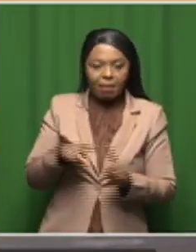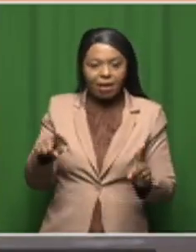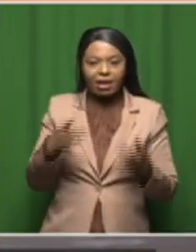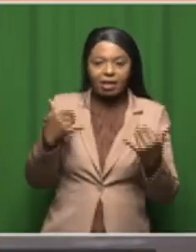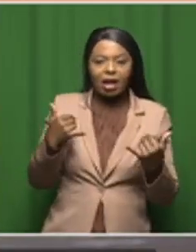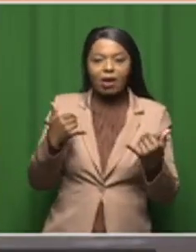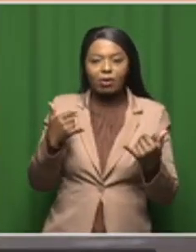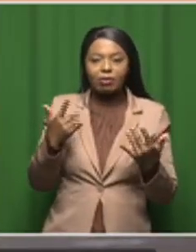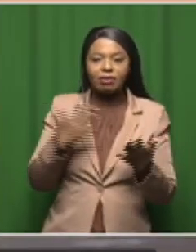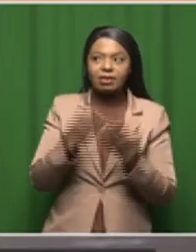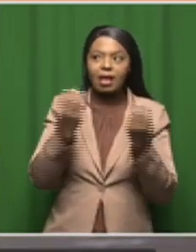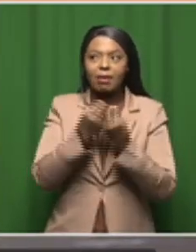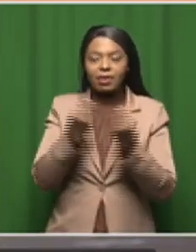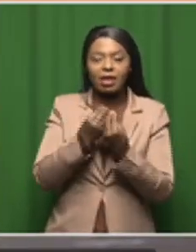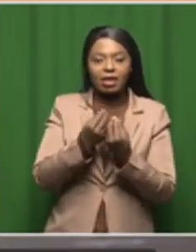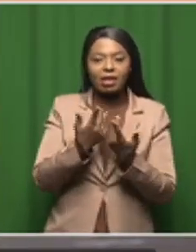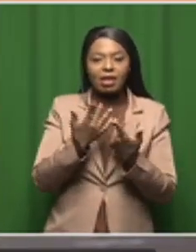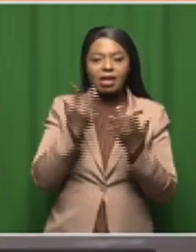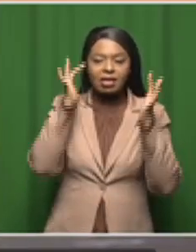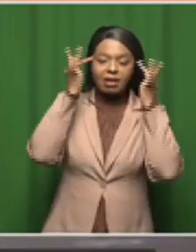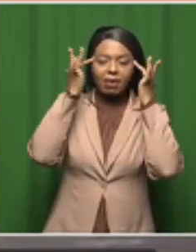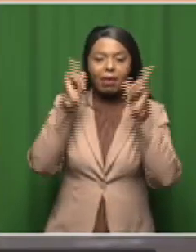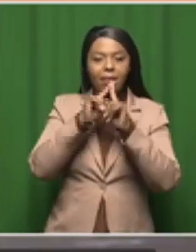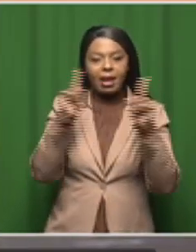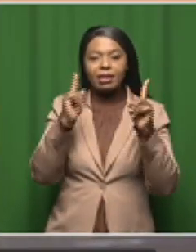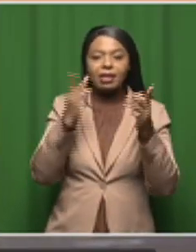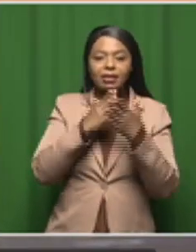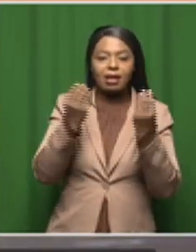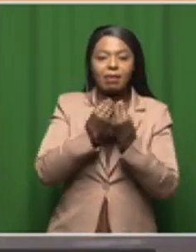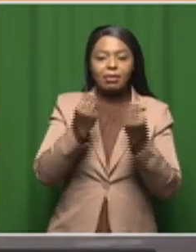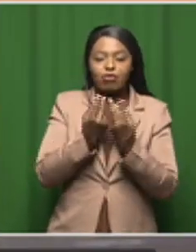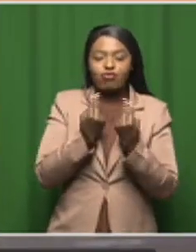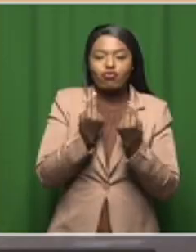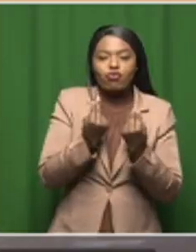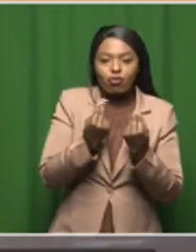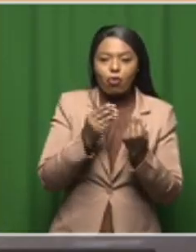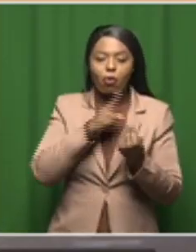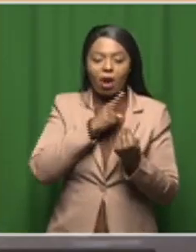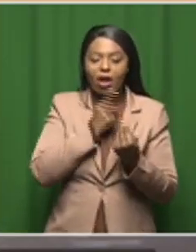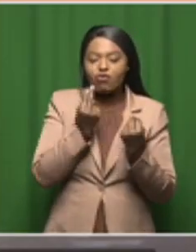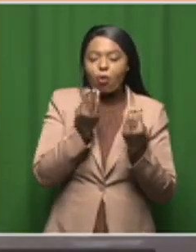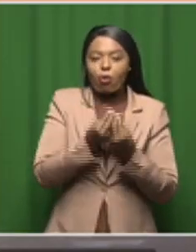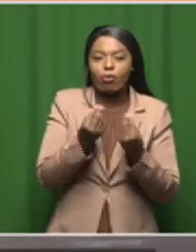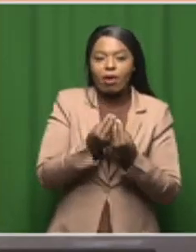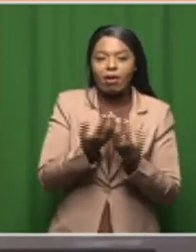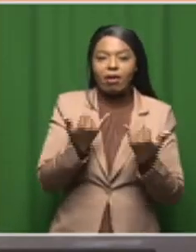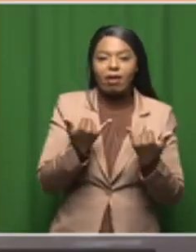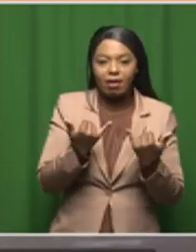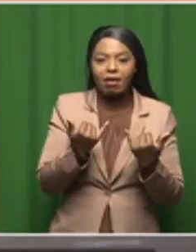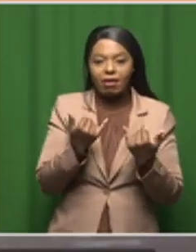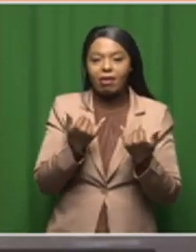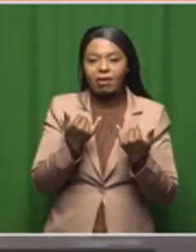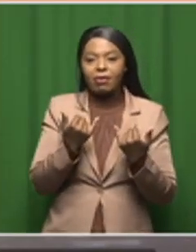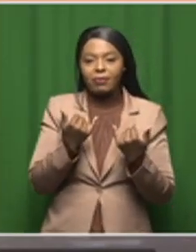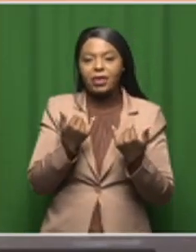but very exciting for me, because it is a new chapter. So I think, if I think of